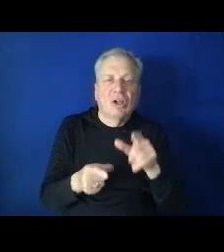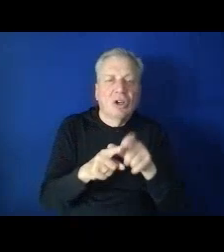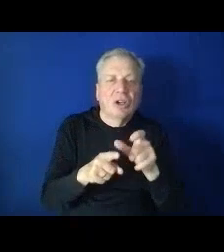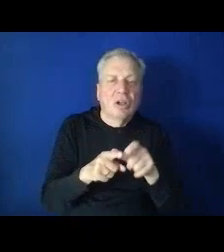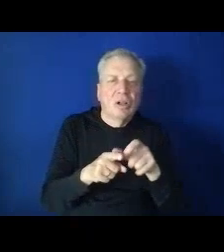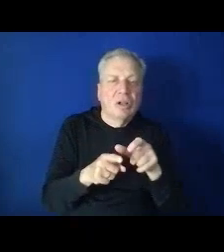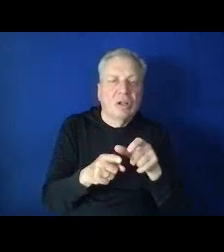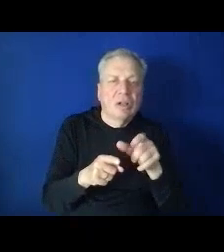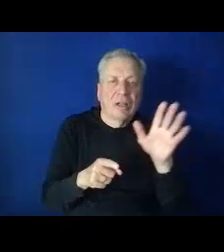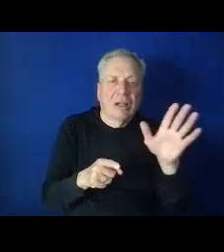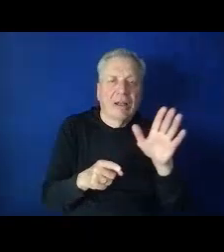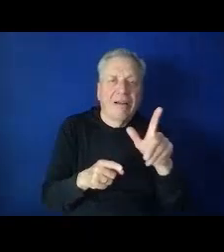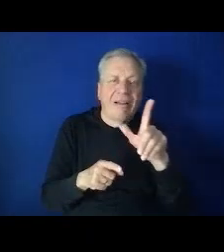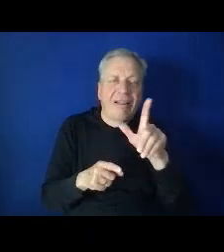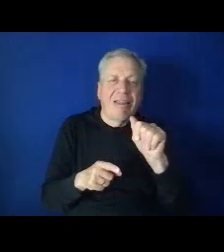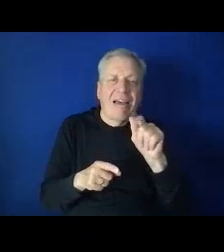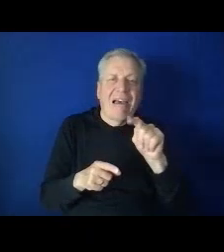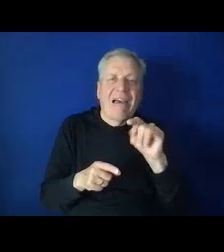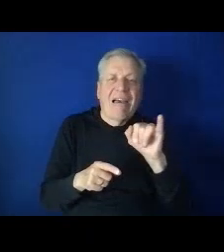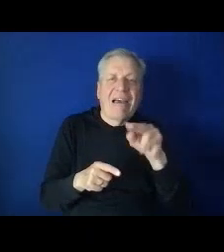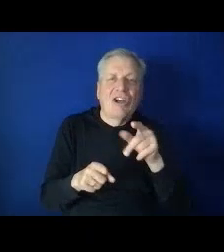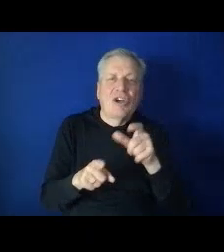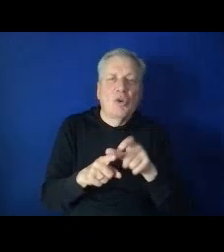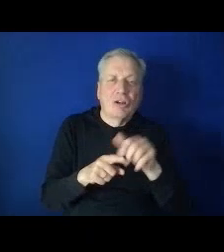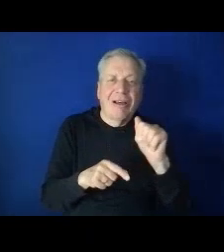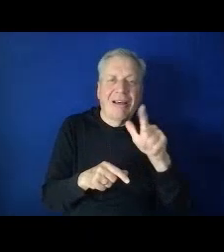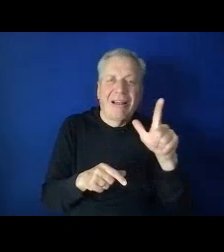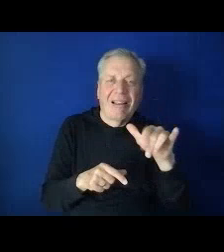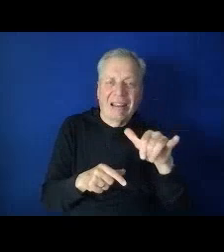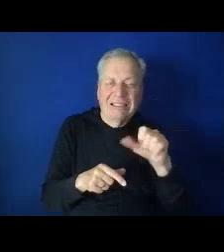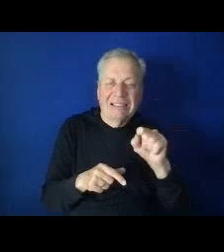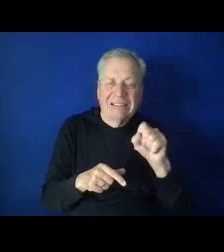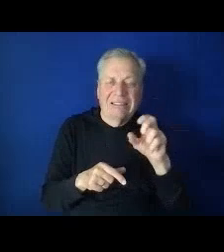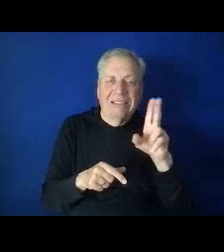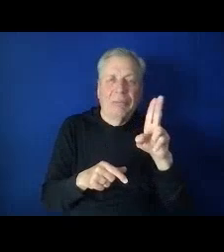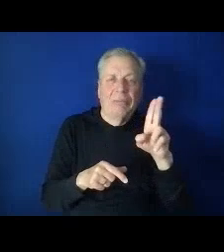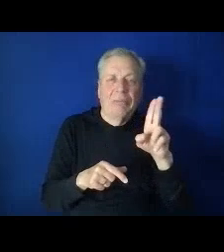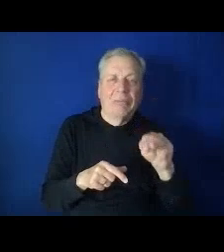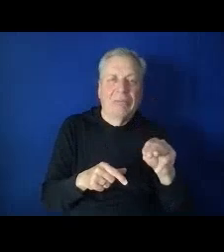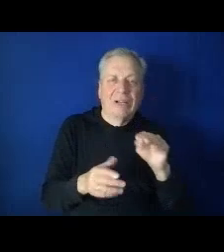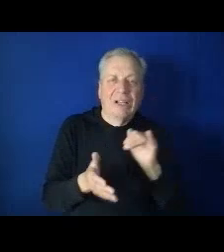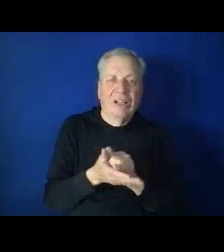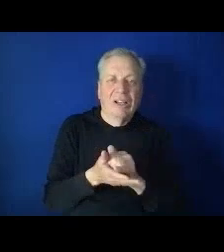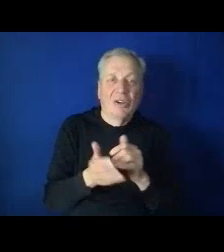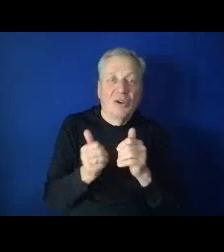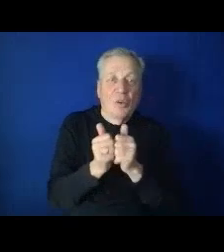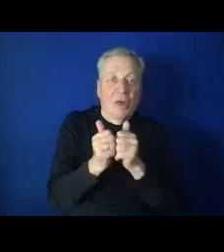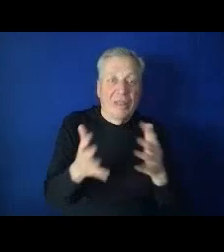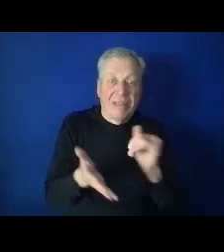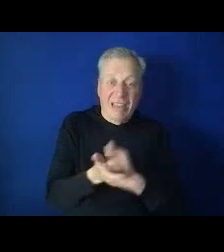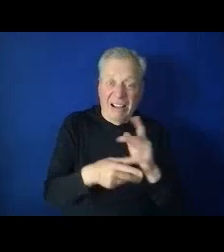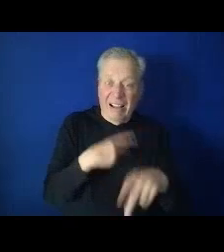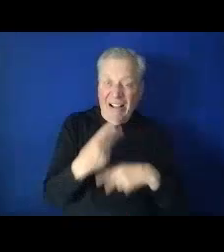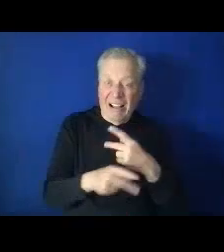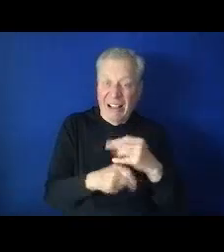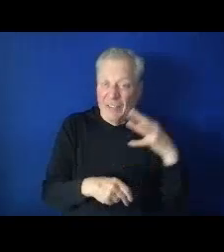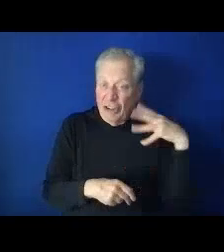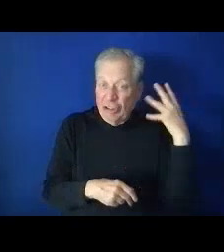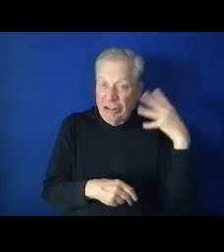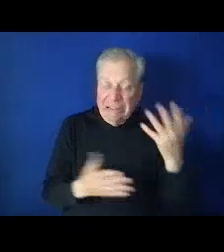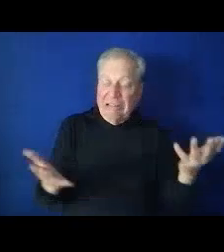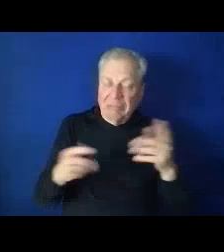alyssum. So means without, and lissum means with madness, so without madness. And that's why it was